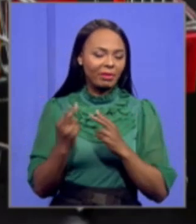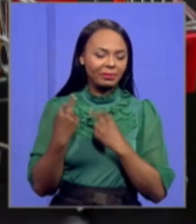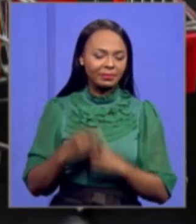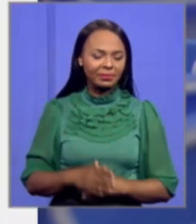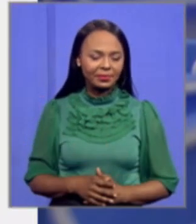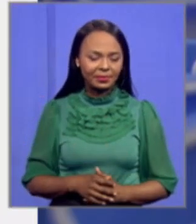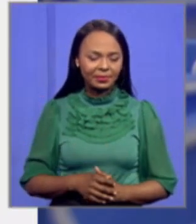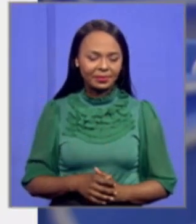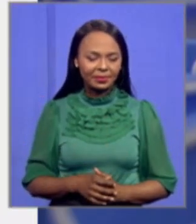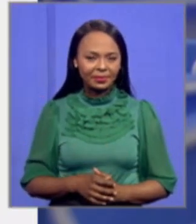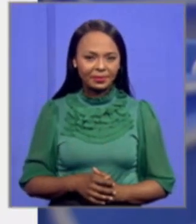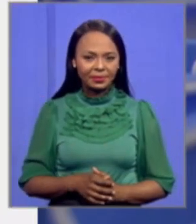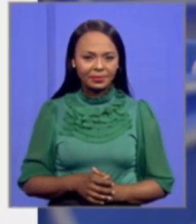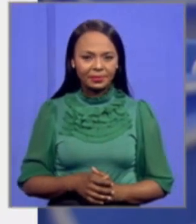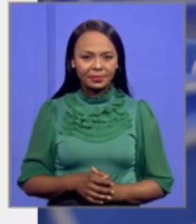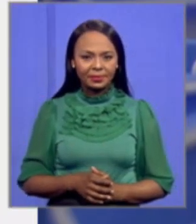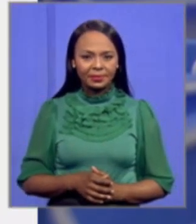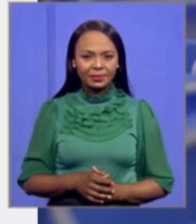latelana.